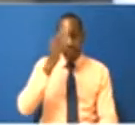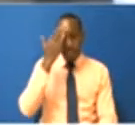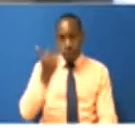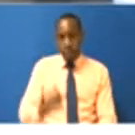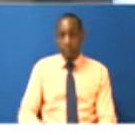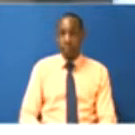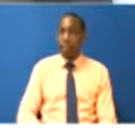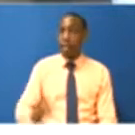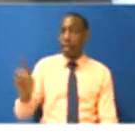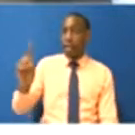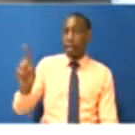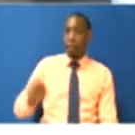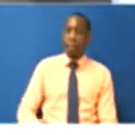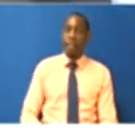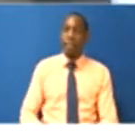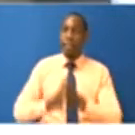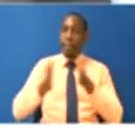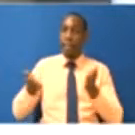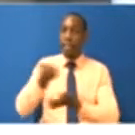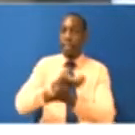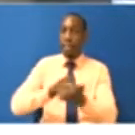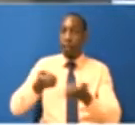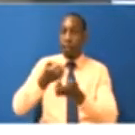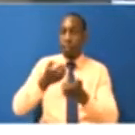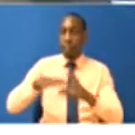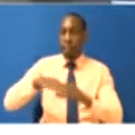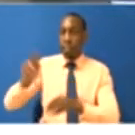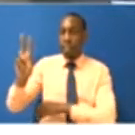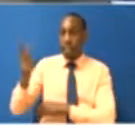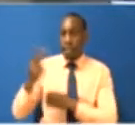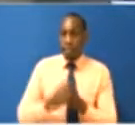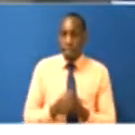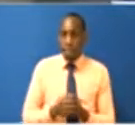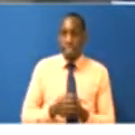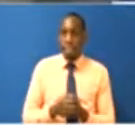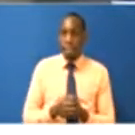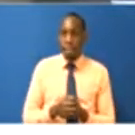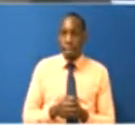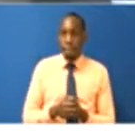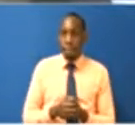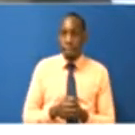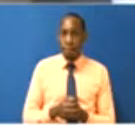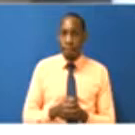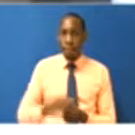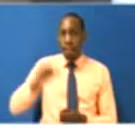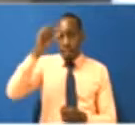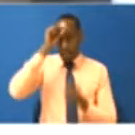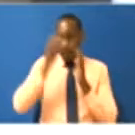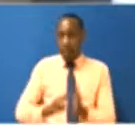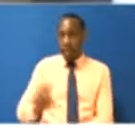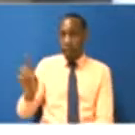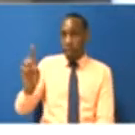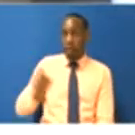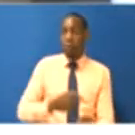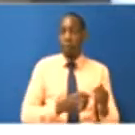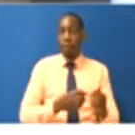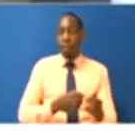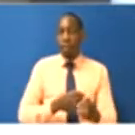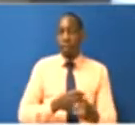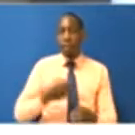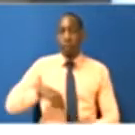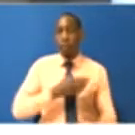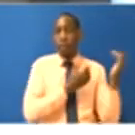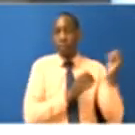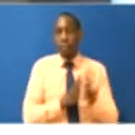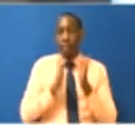uh nairobi is the biggest economy outside of kenya and and the governor of nairobi we expect to be